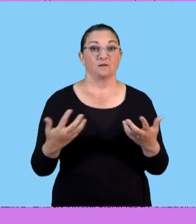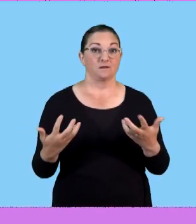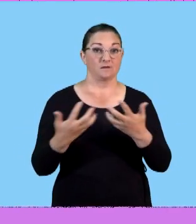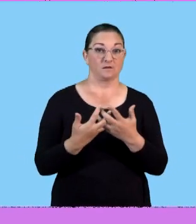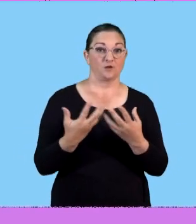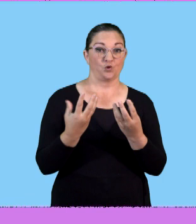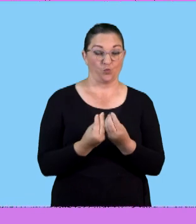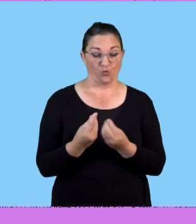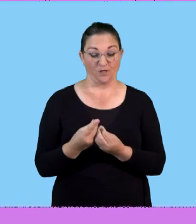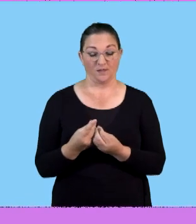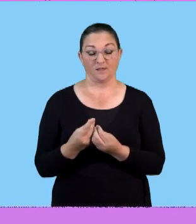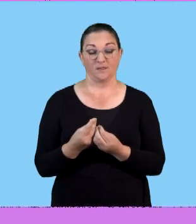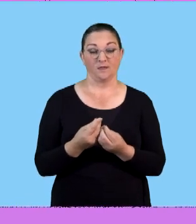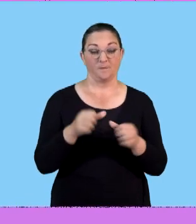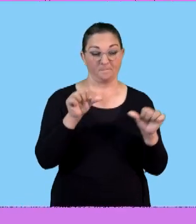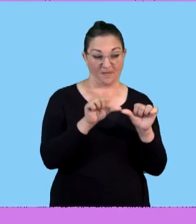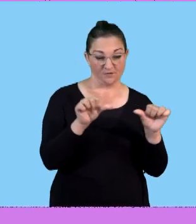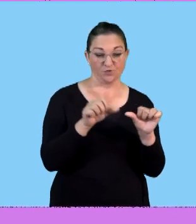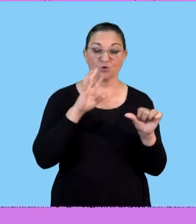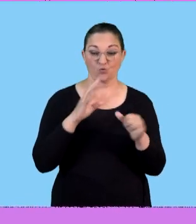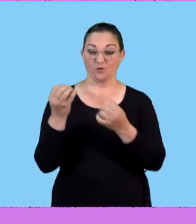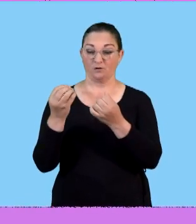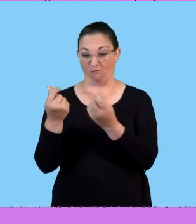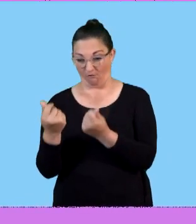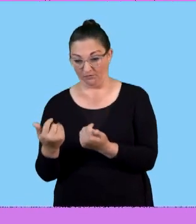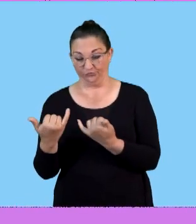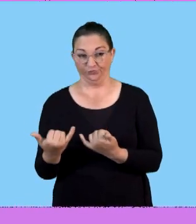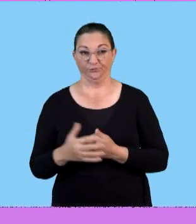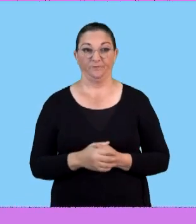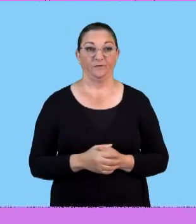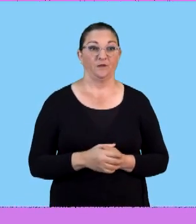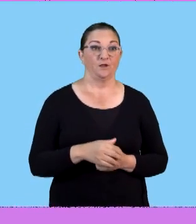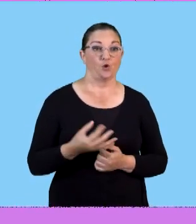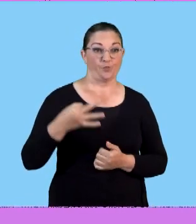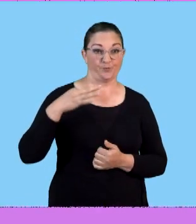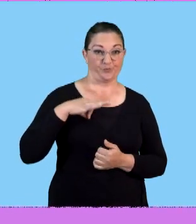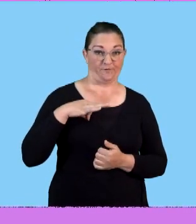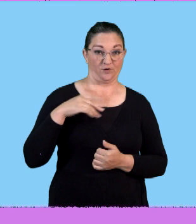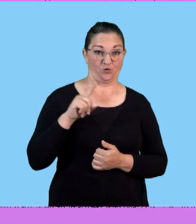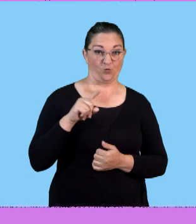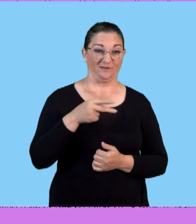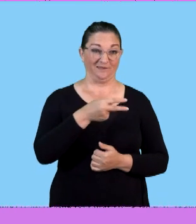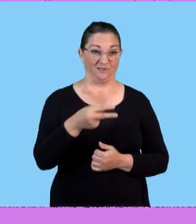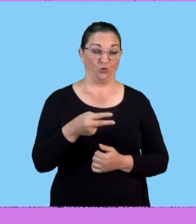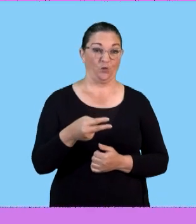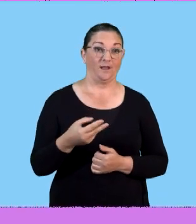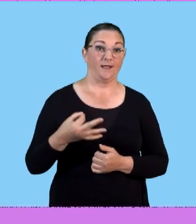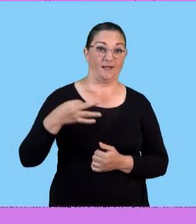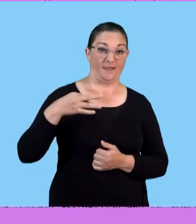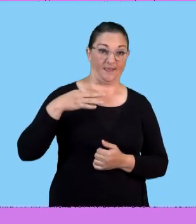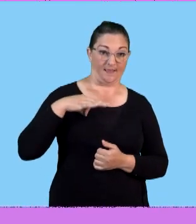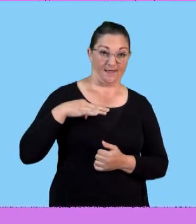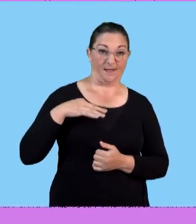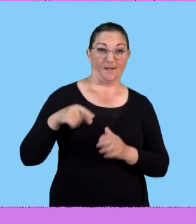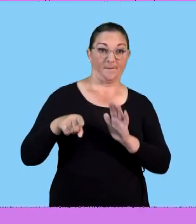be looking at finances today. So which formula is the correct one? Profit equals income minus expenses,